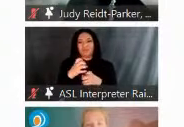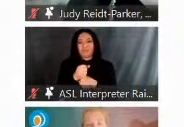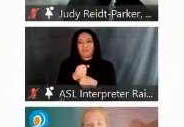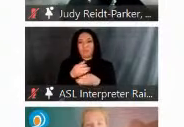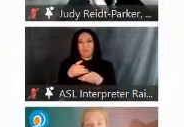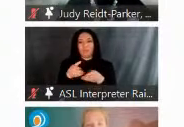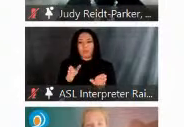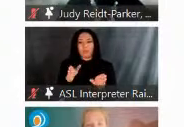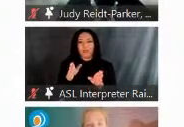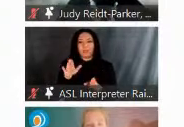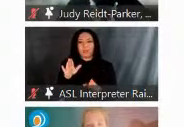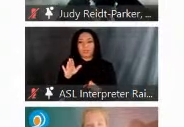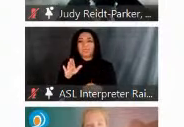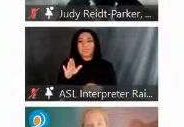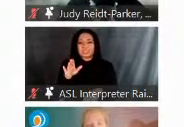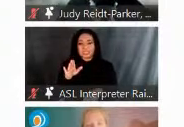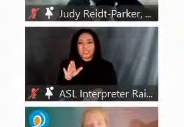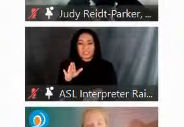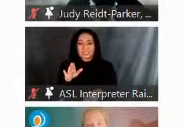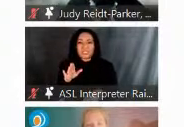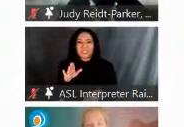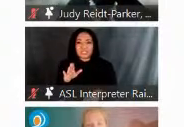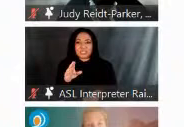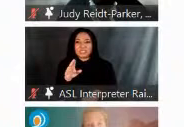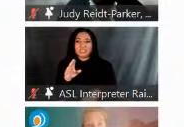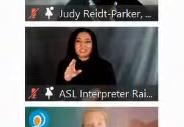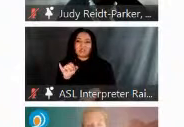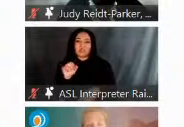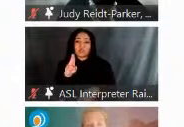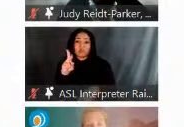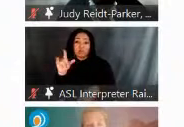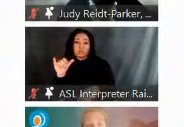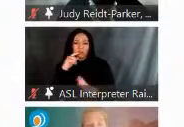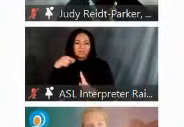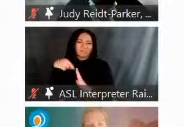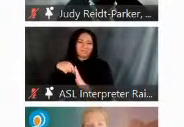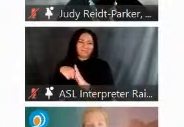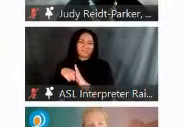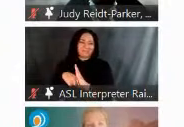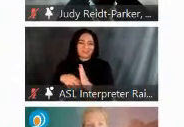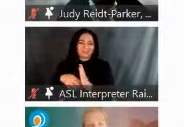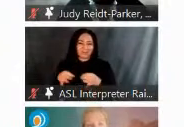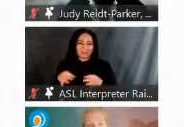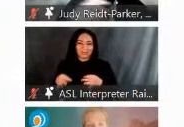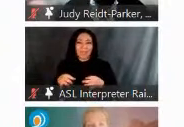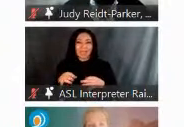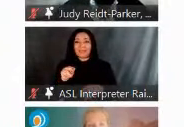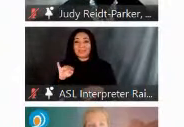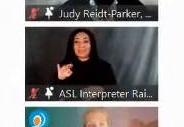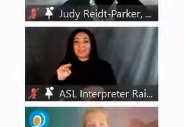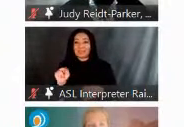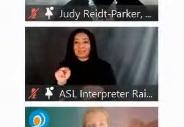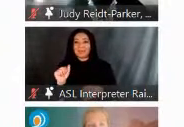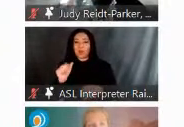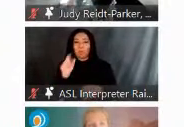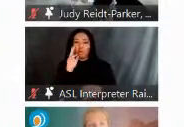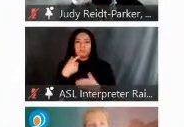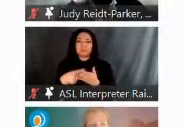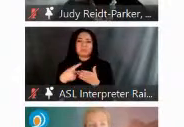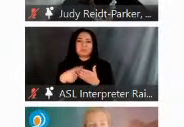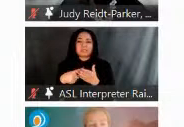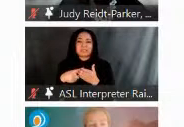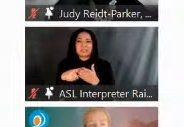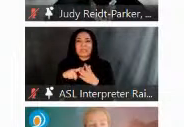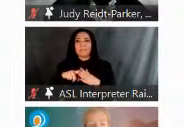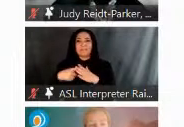will dive deeper on Head Start, and Nina is going to talk about some of the kind of the implementation challenges and issues that come up in